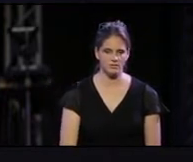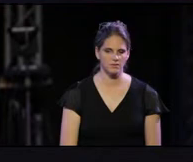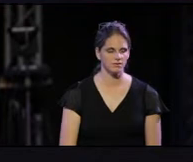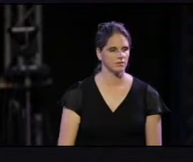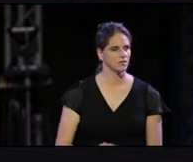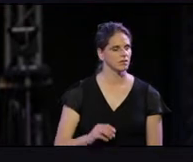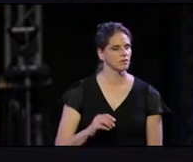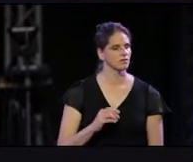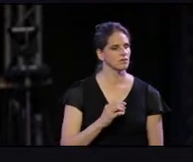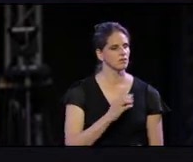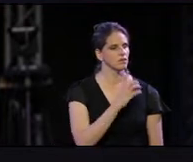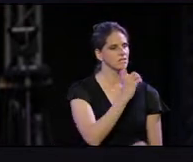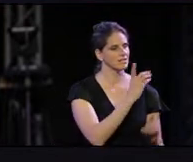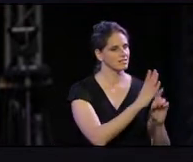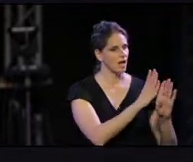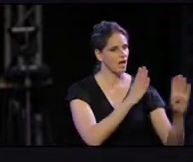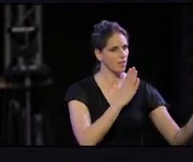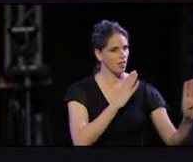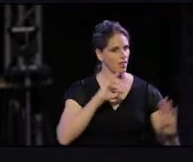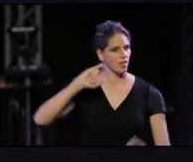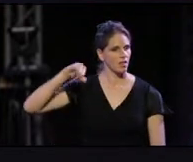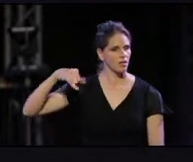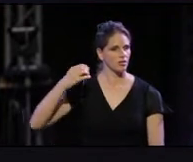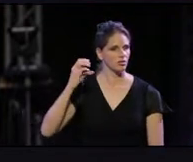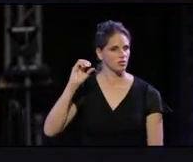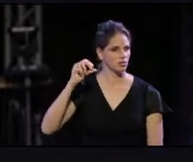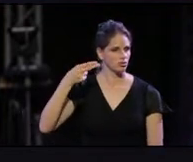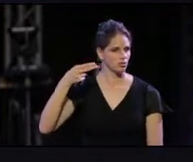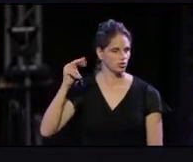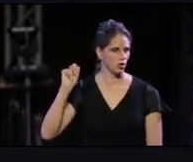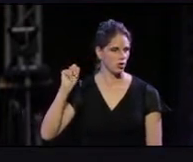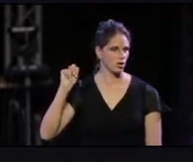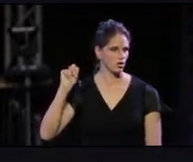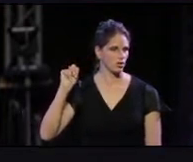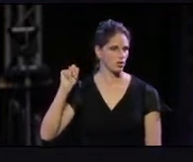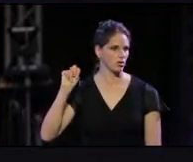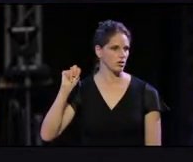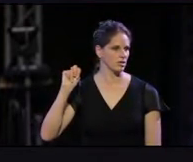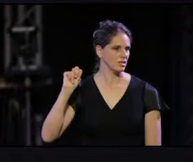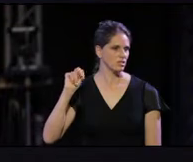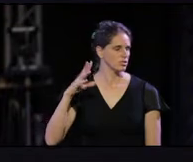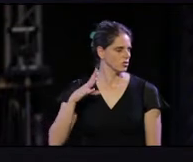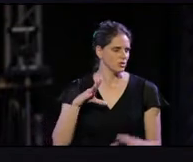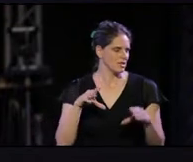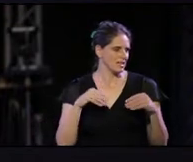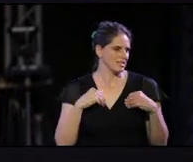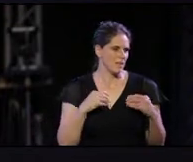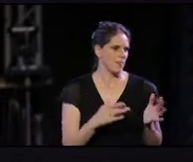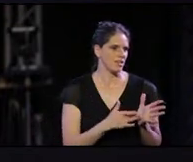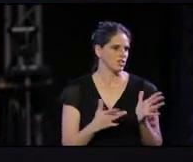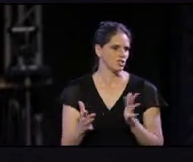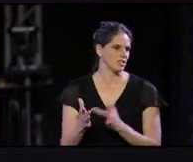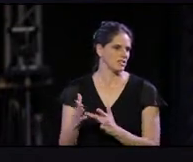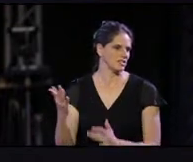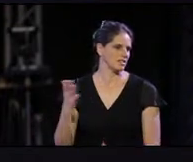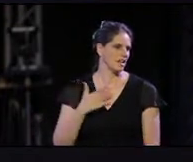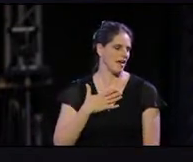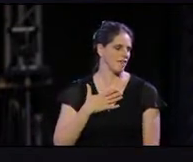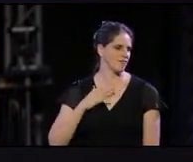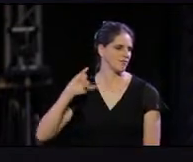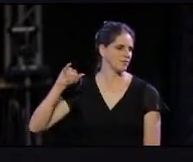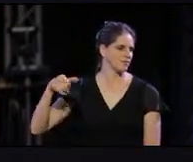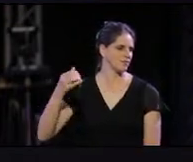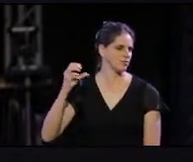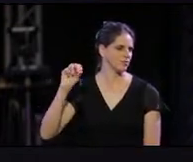He could just never get over the fact that Jesus loved him. And that's how he refers to himself. And all